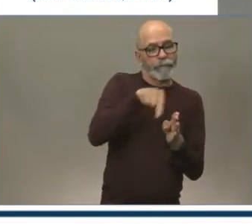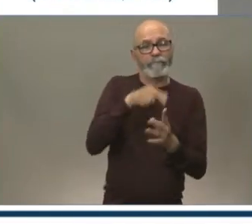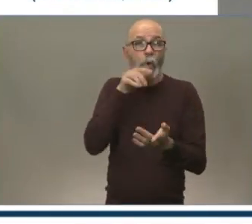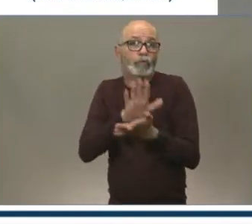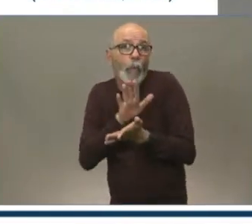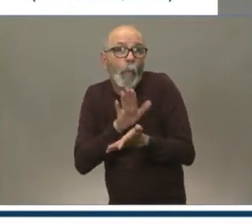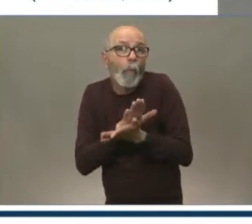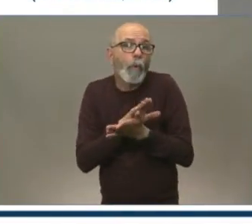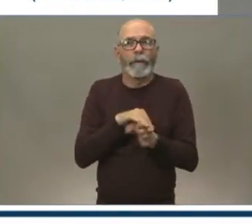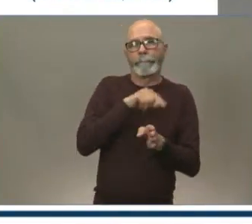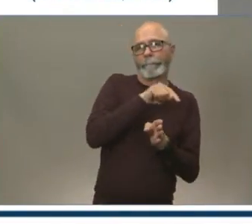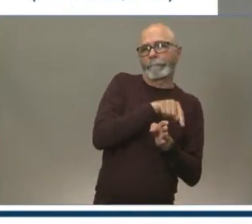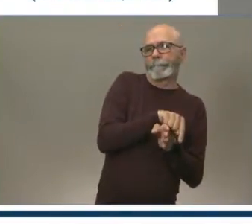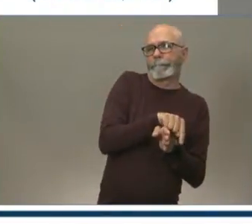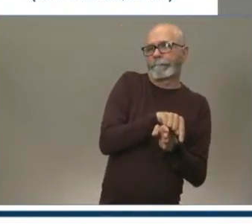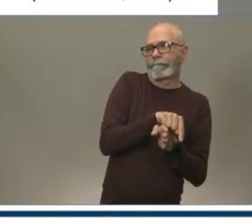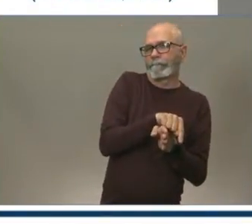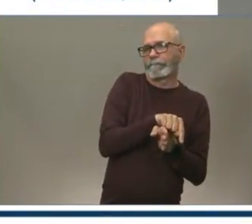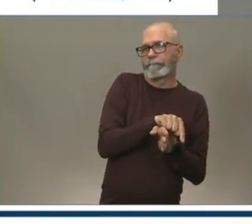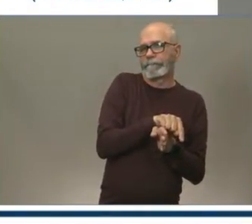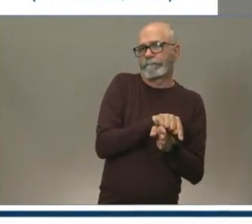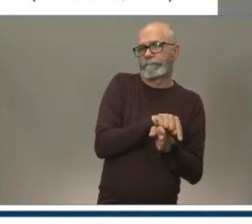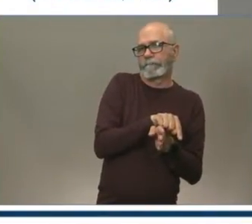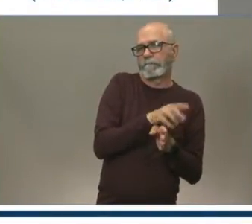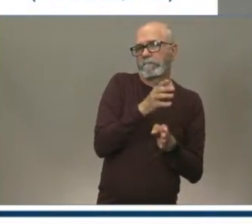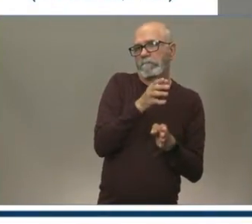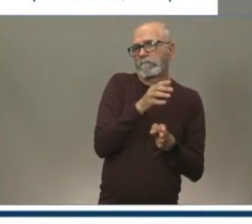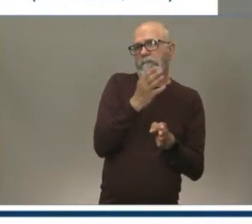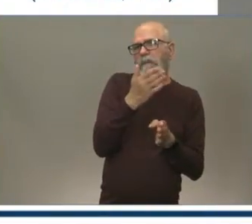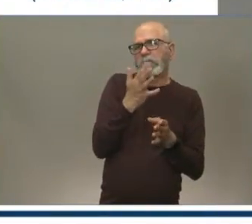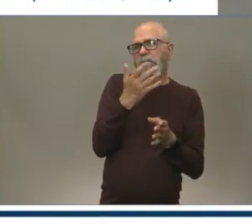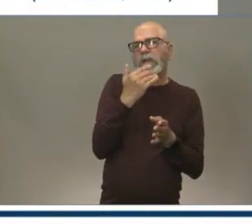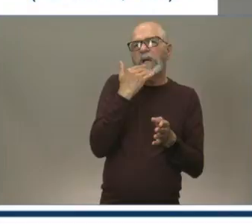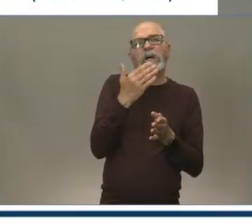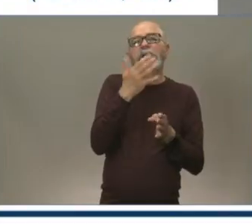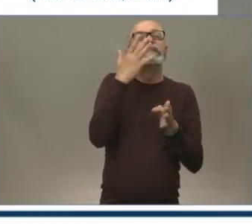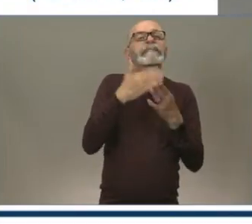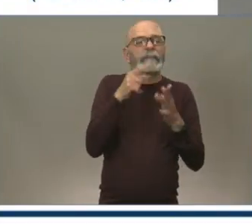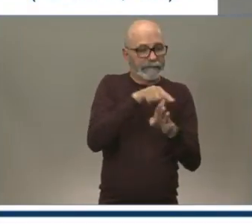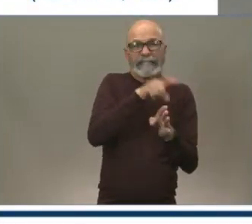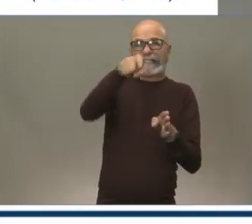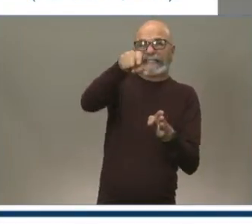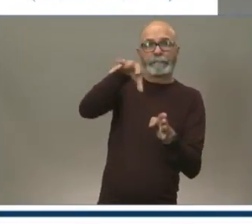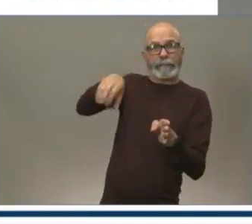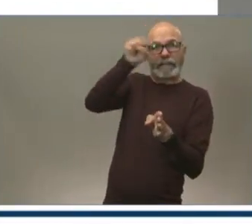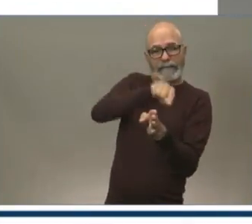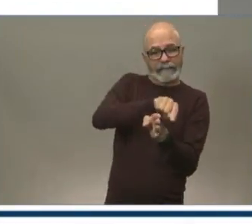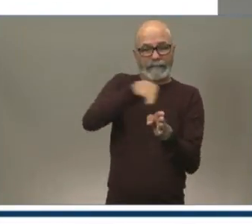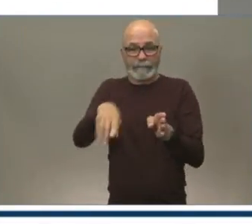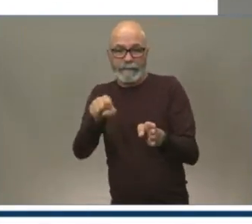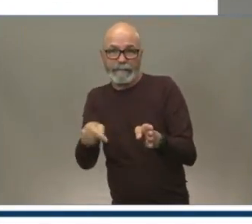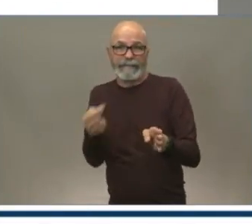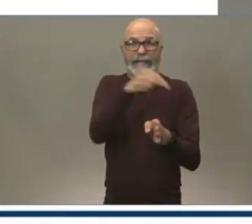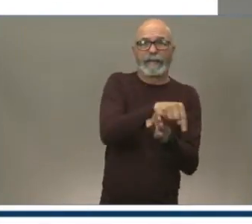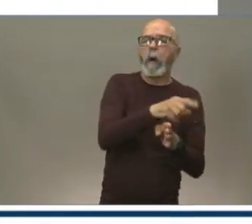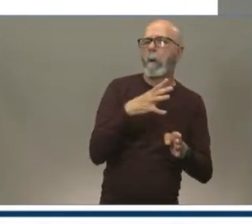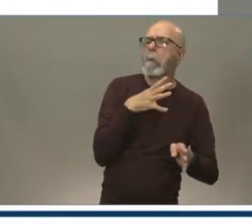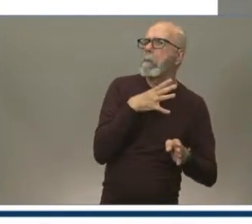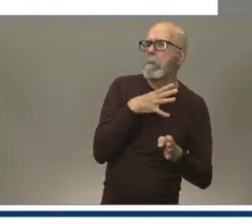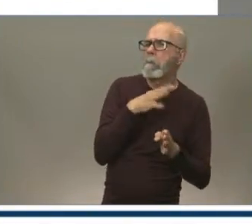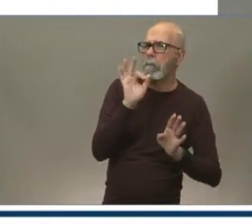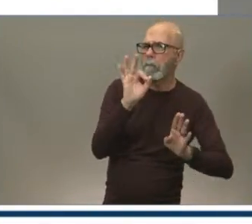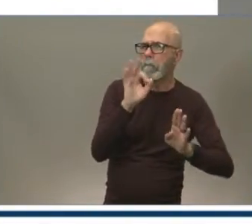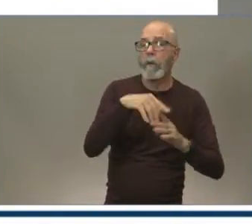one-off trips that people have to do. So all of that information in our Nova Scotia-New Brunswick travel protocol